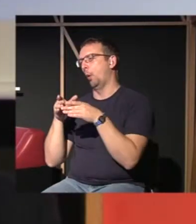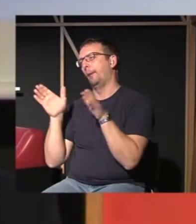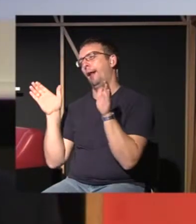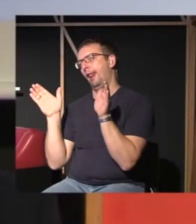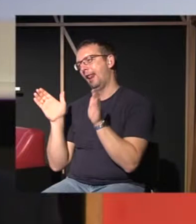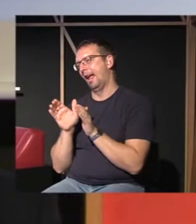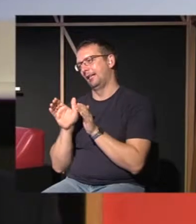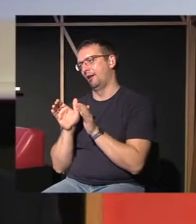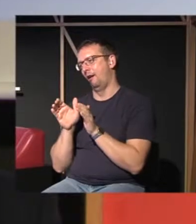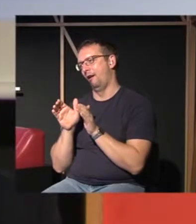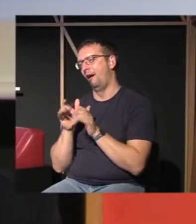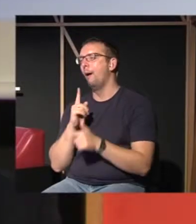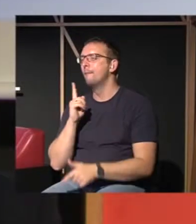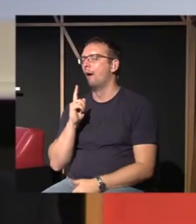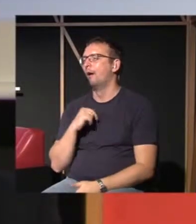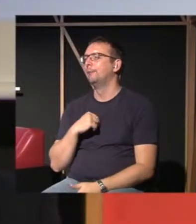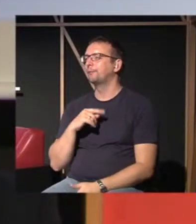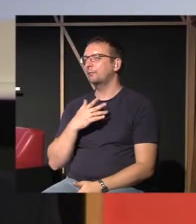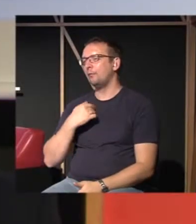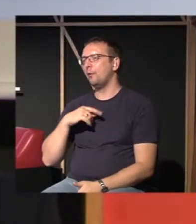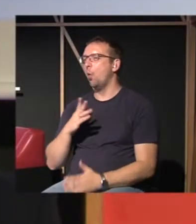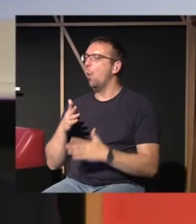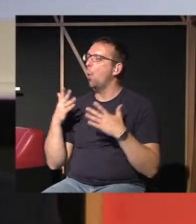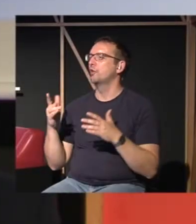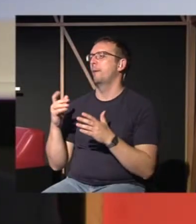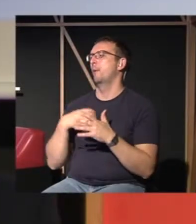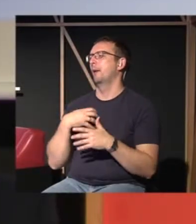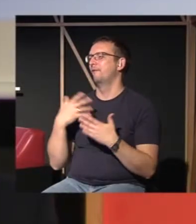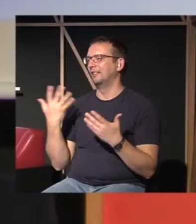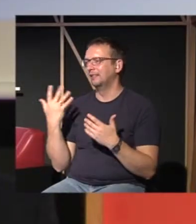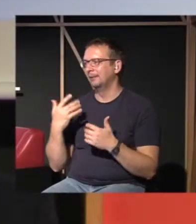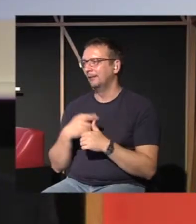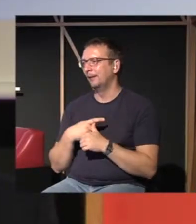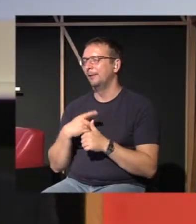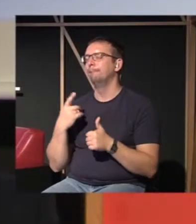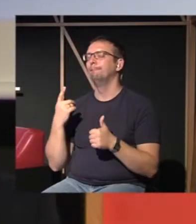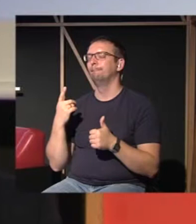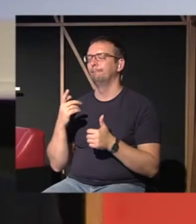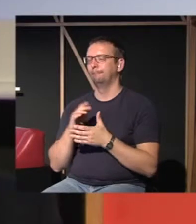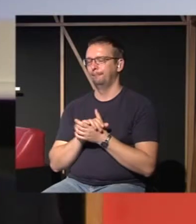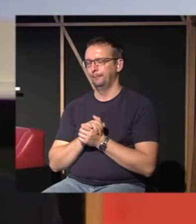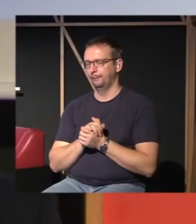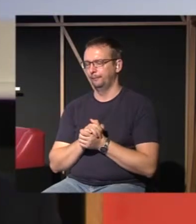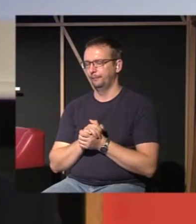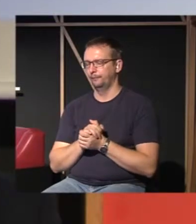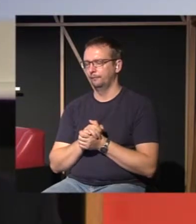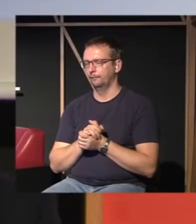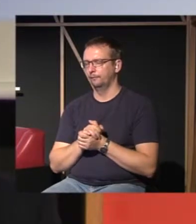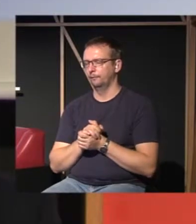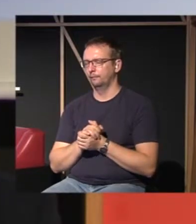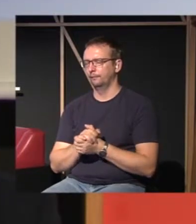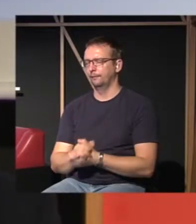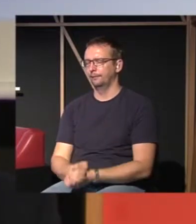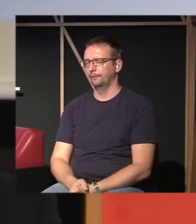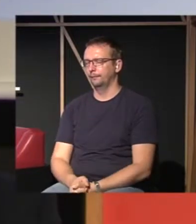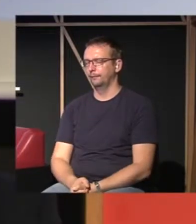we faced was the original date, because the Cafe Week of Action is about 10 days. So the original date that our